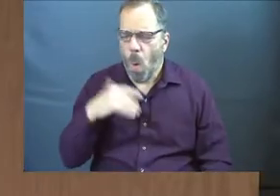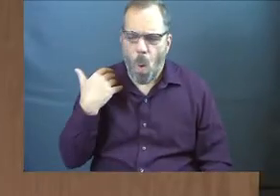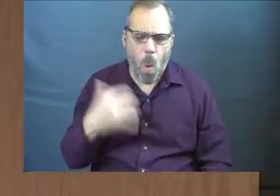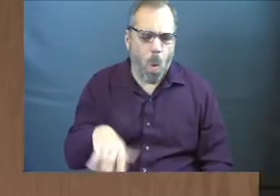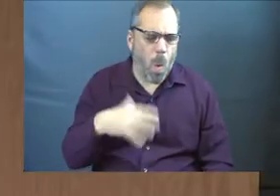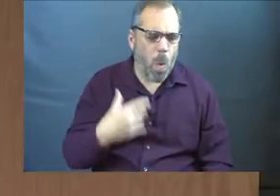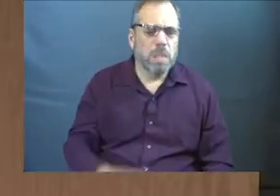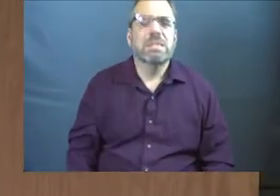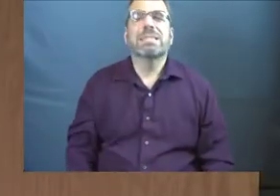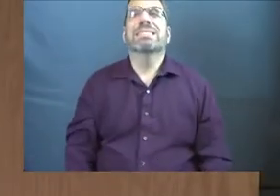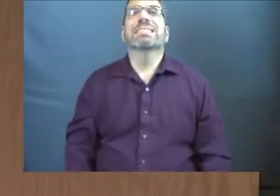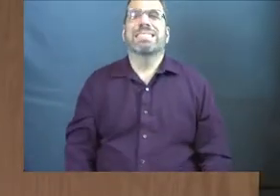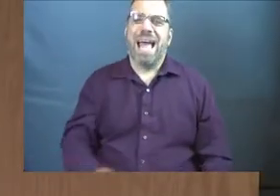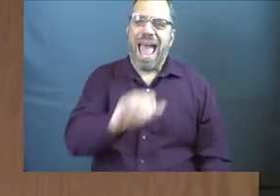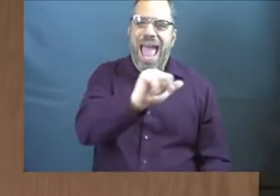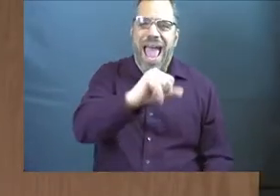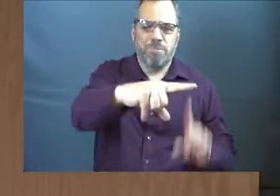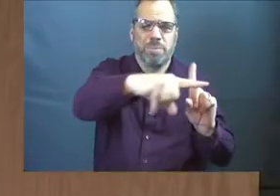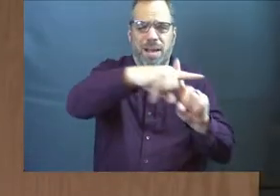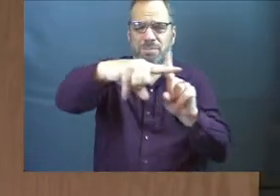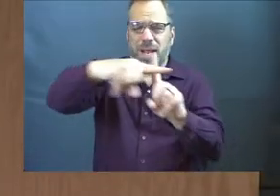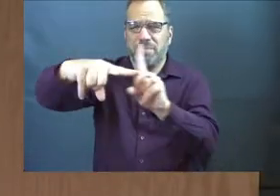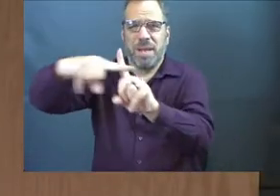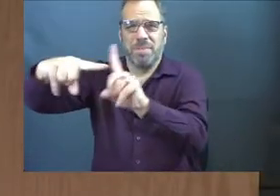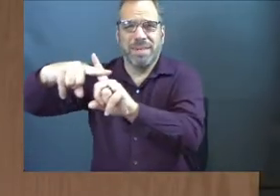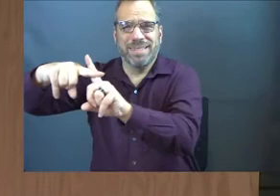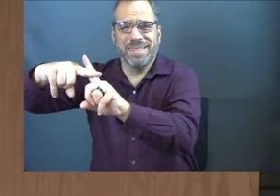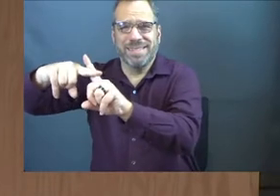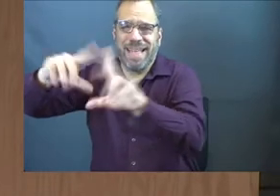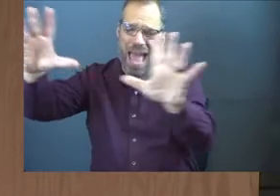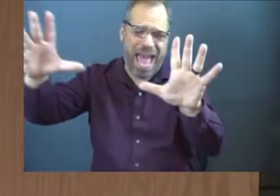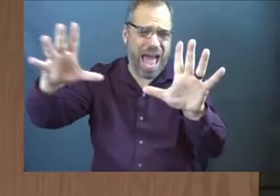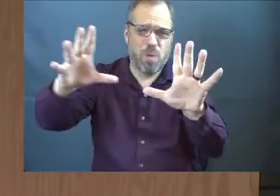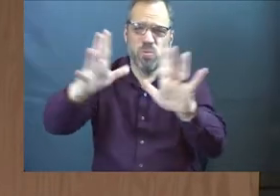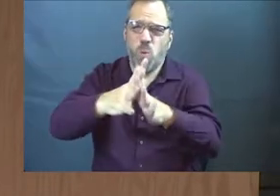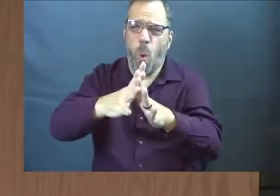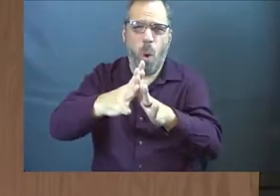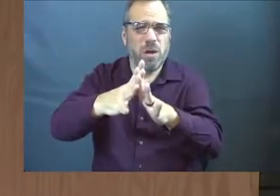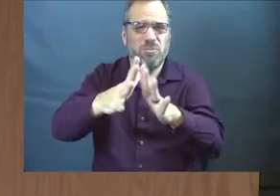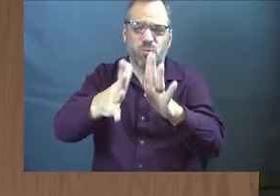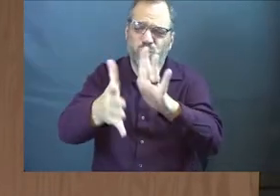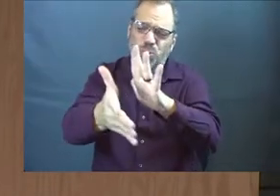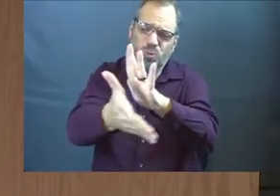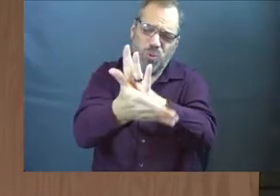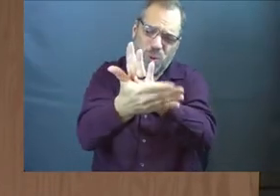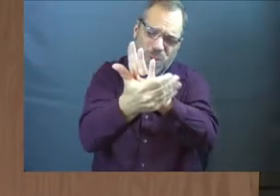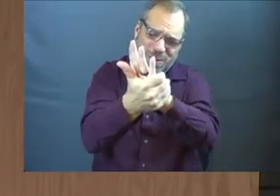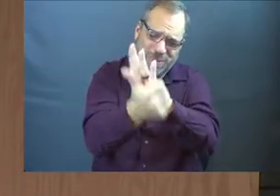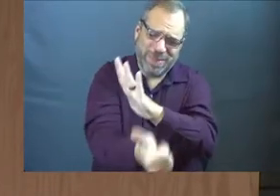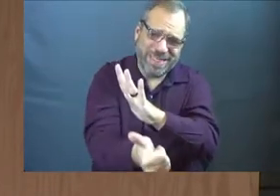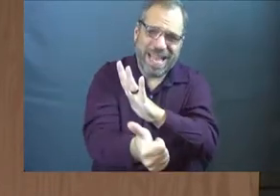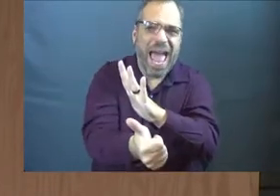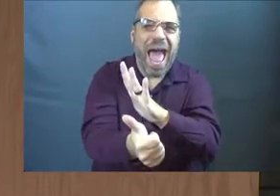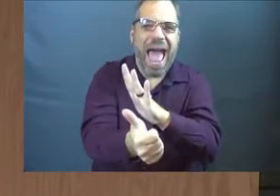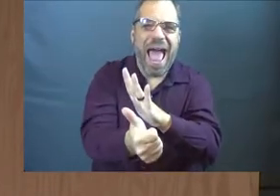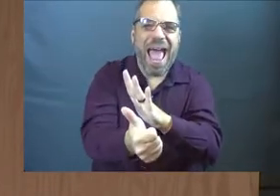good. A++. I was going to kill it. But I'm not preaching that one.